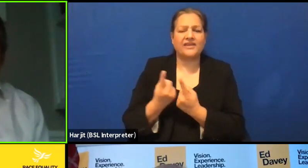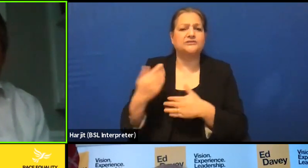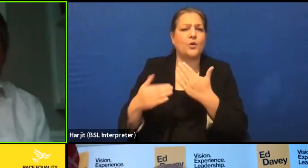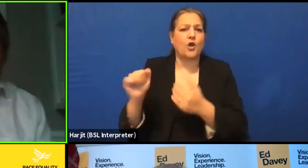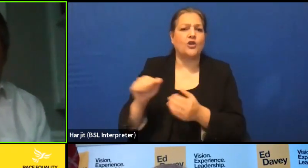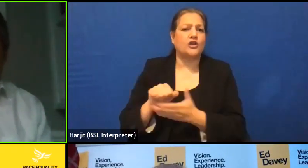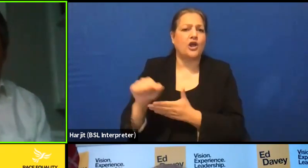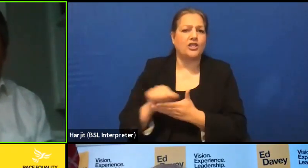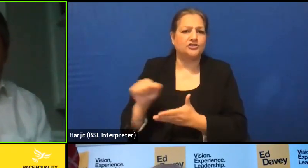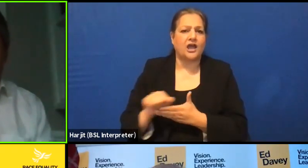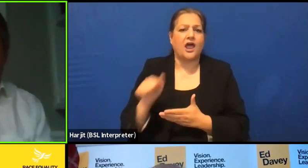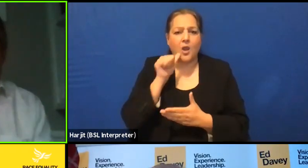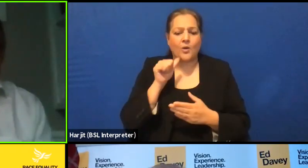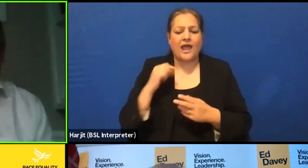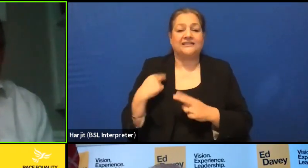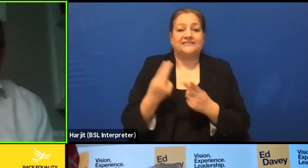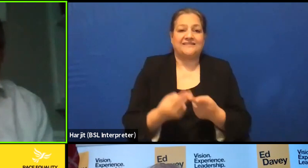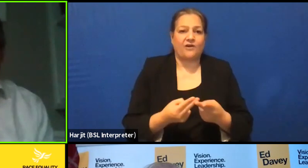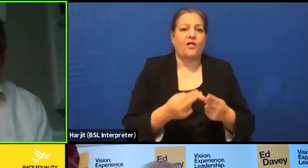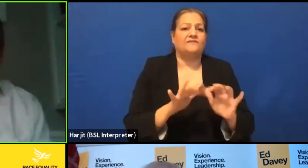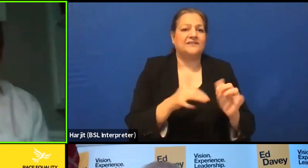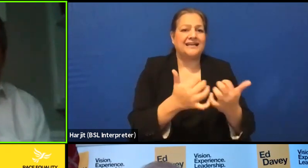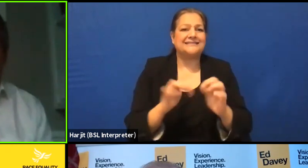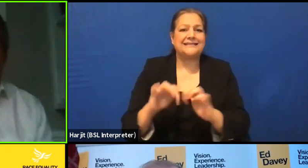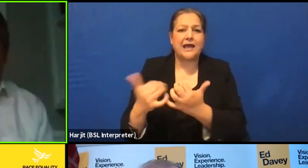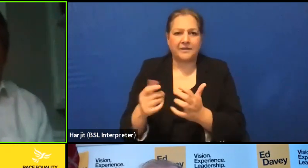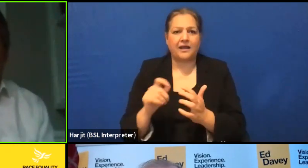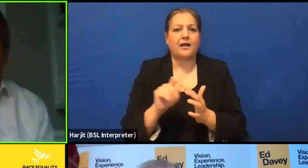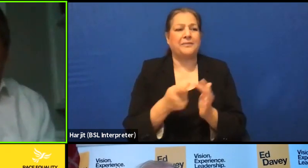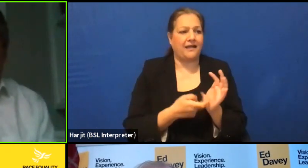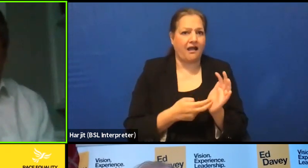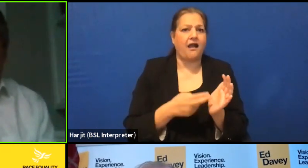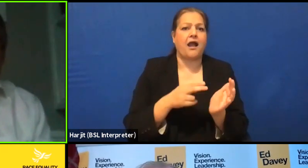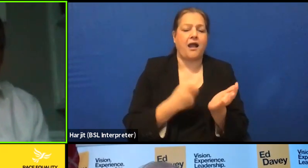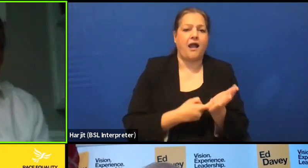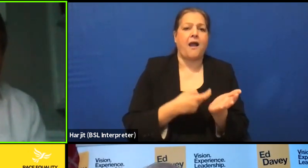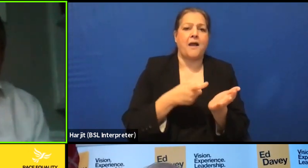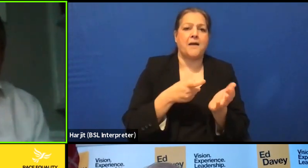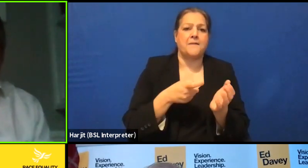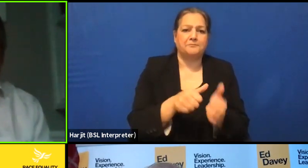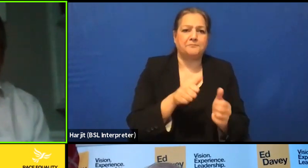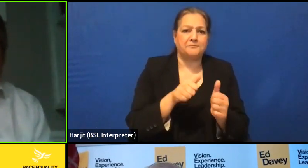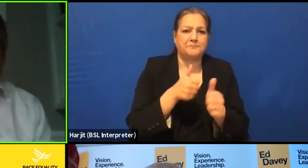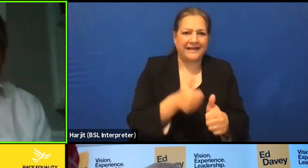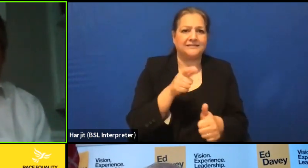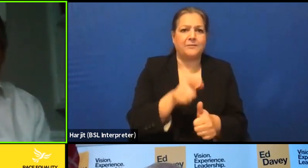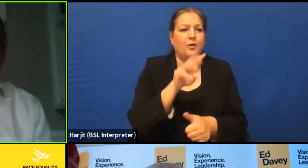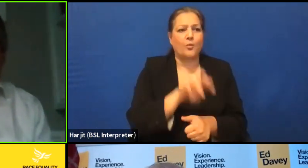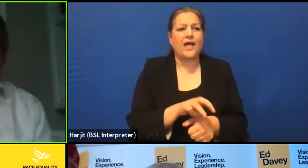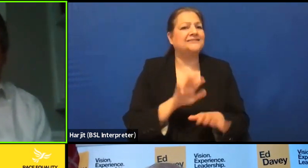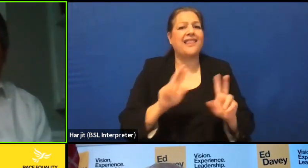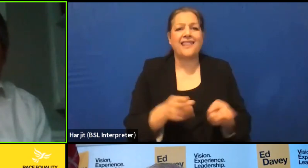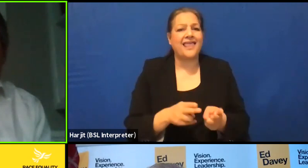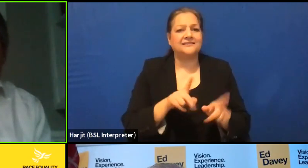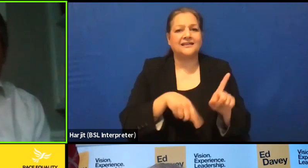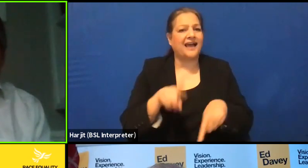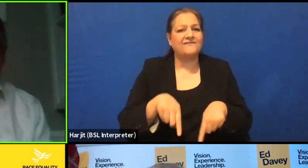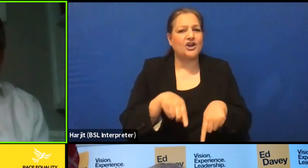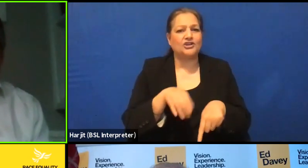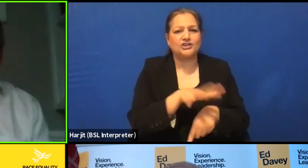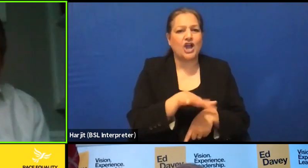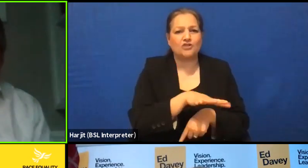devolved assemblies that are PR based, they're very undiverse. Of course, Scotland and Wales are less diverse countries. So I think people shouldn't think it's a